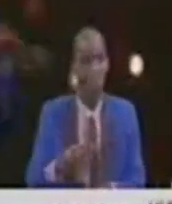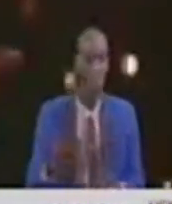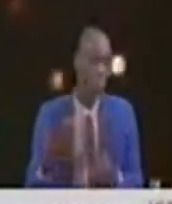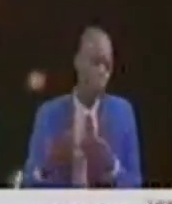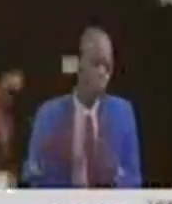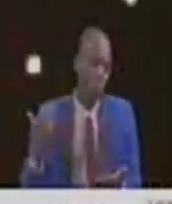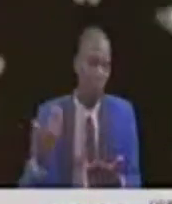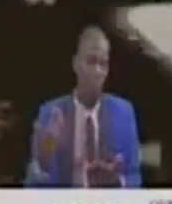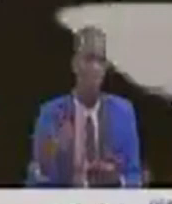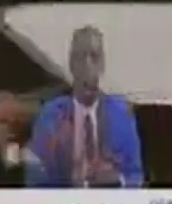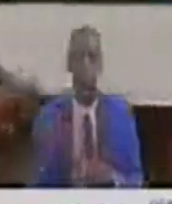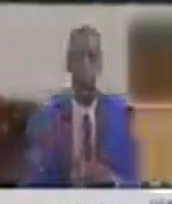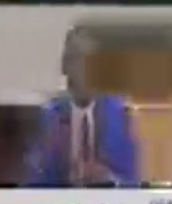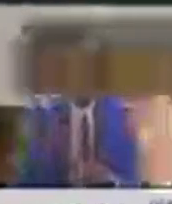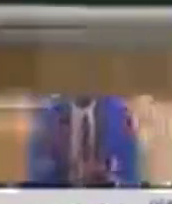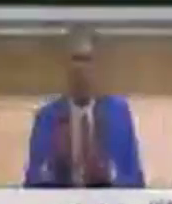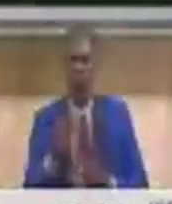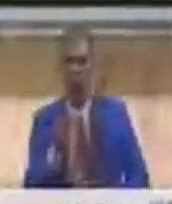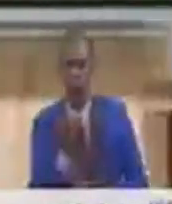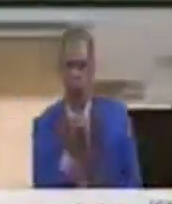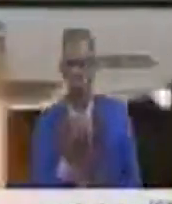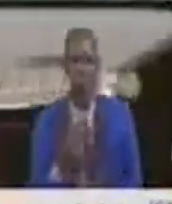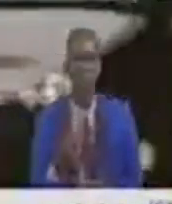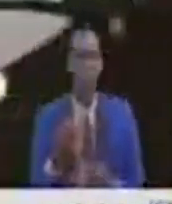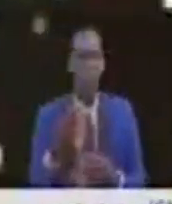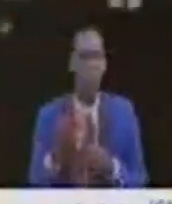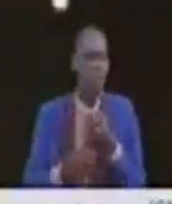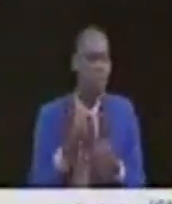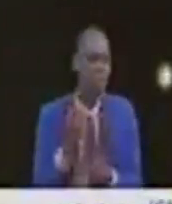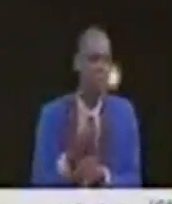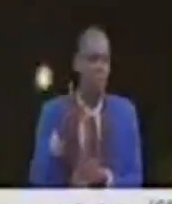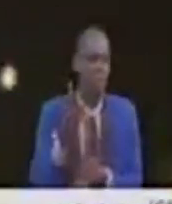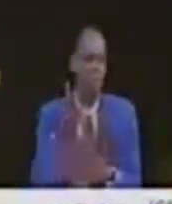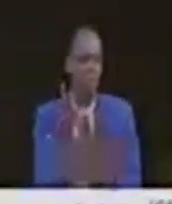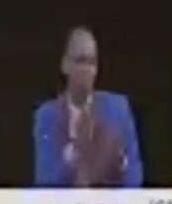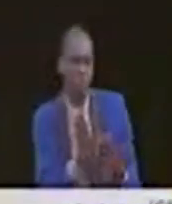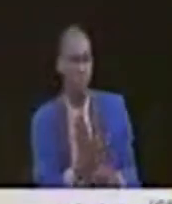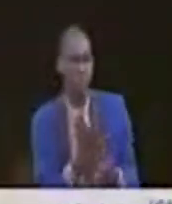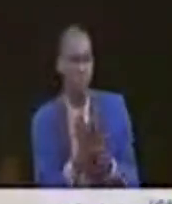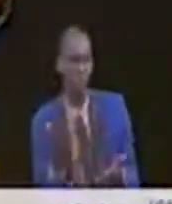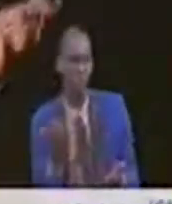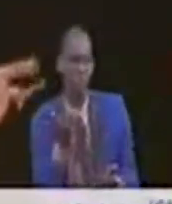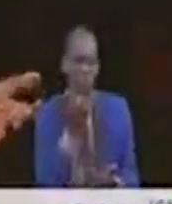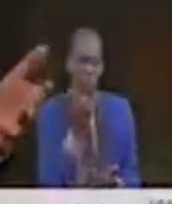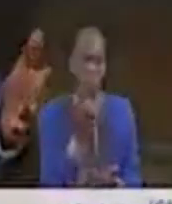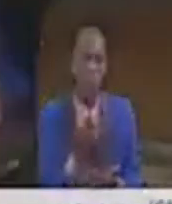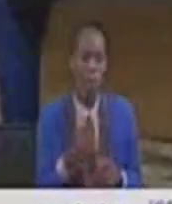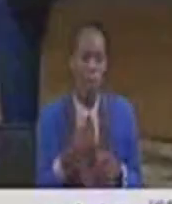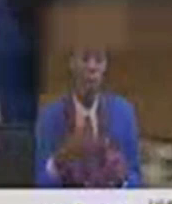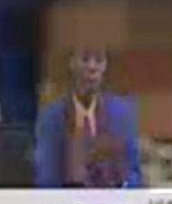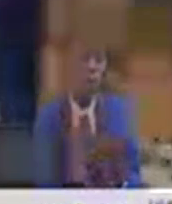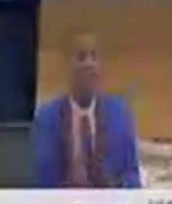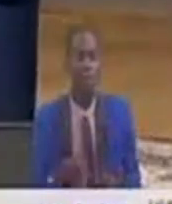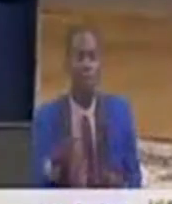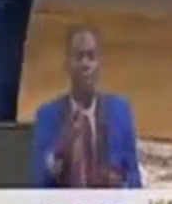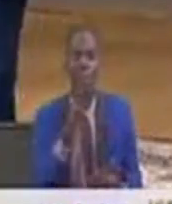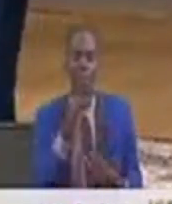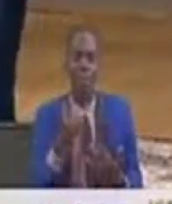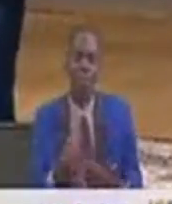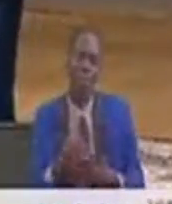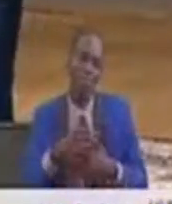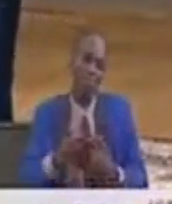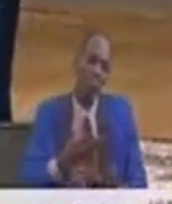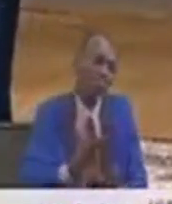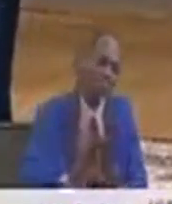ago, the things they will run away from many years ago, today they befriend them, they go along